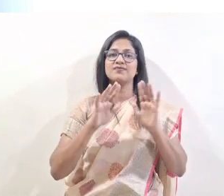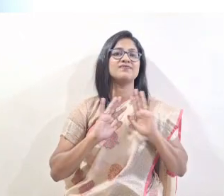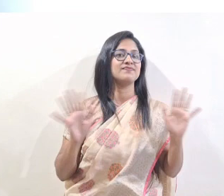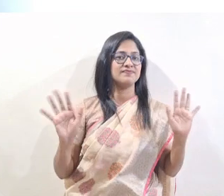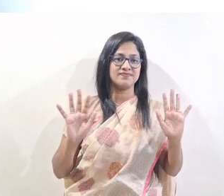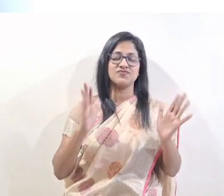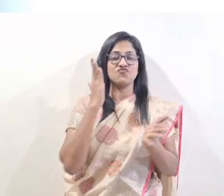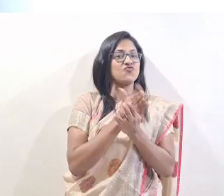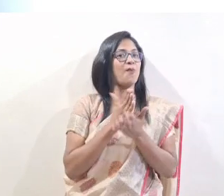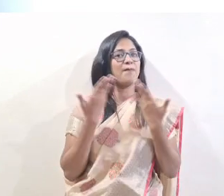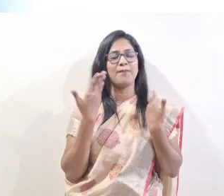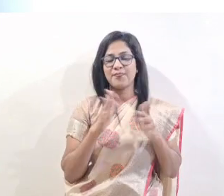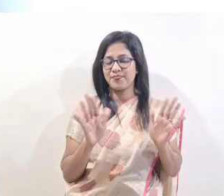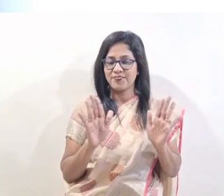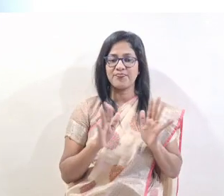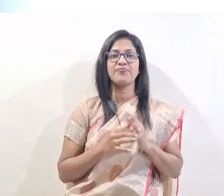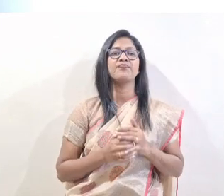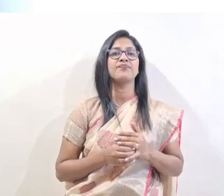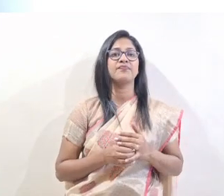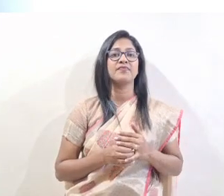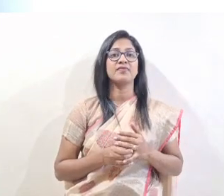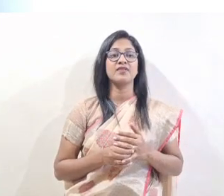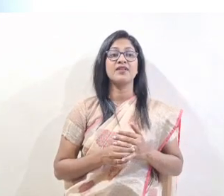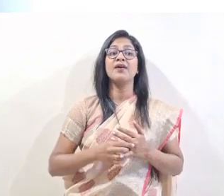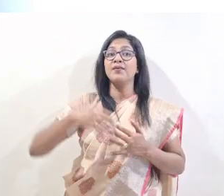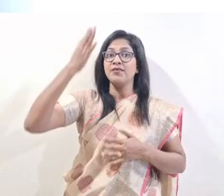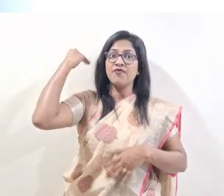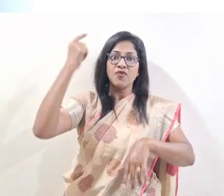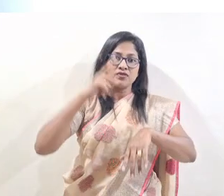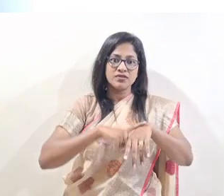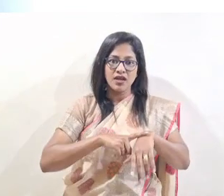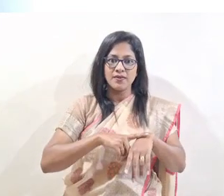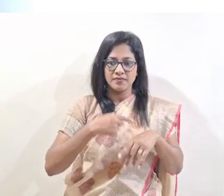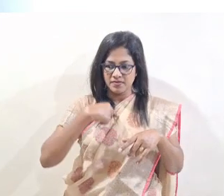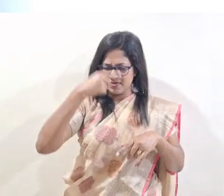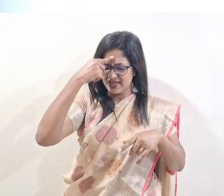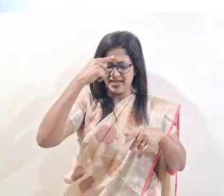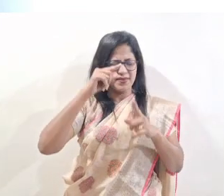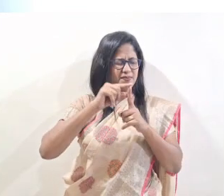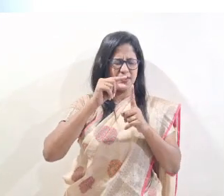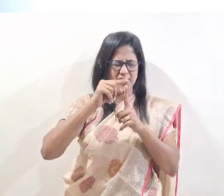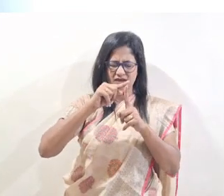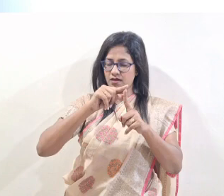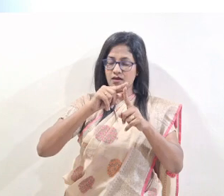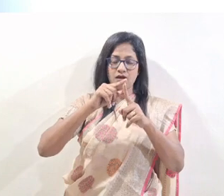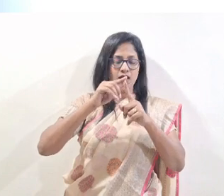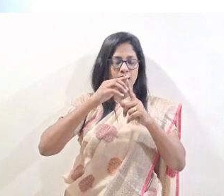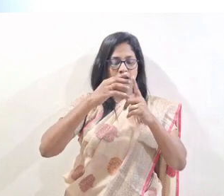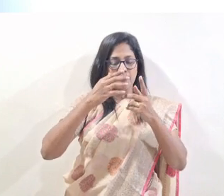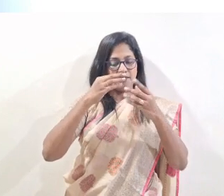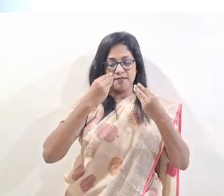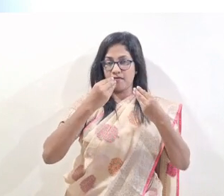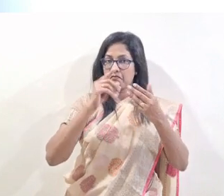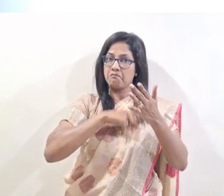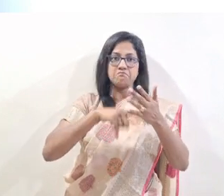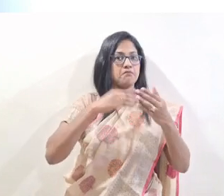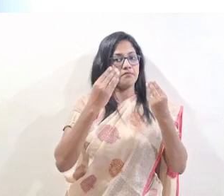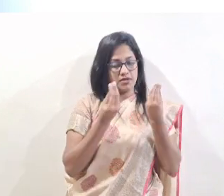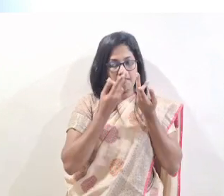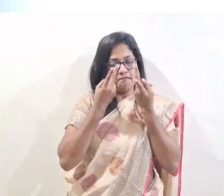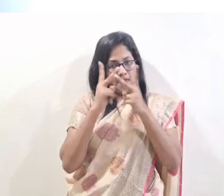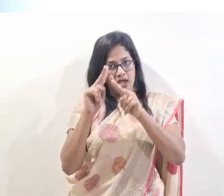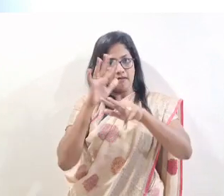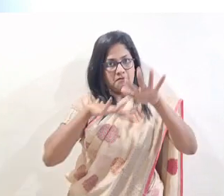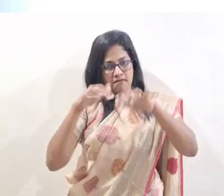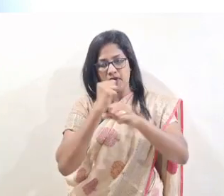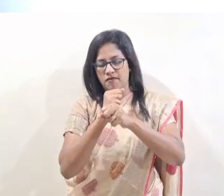was, I think, we at one point of the time we thought of surrendering the project to government, but somehow we